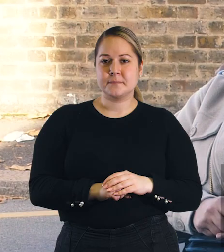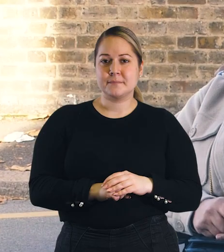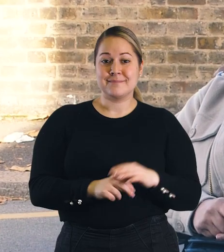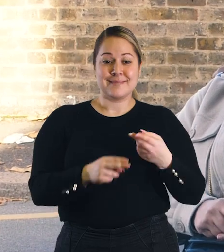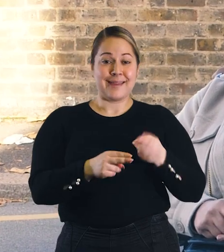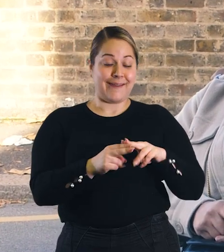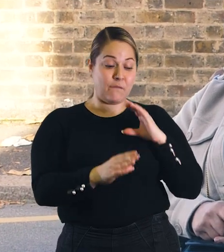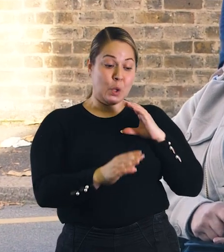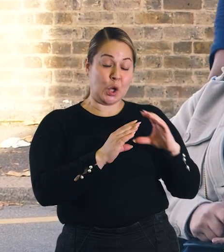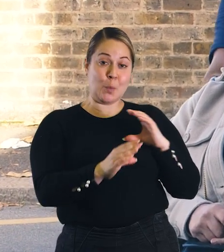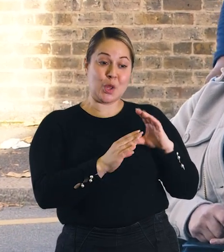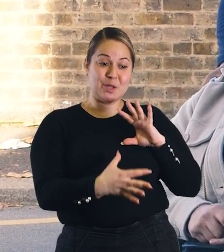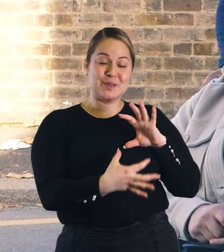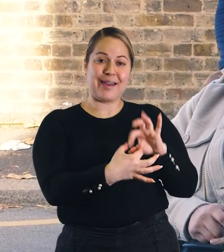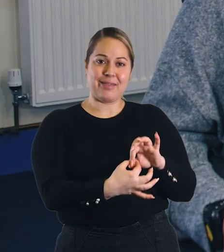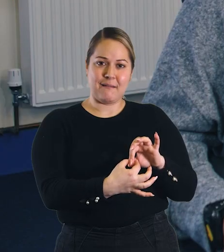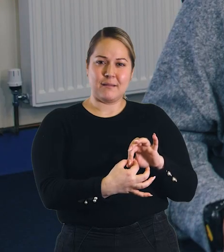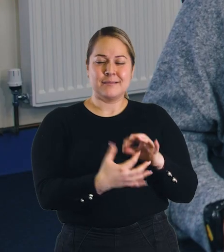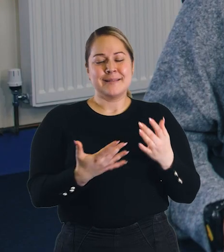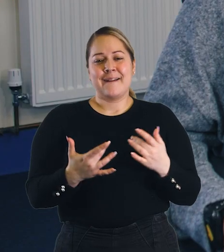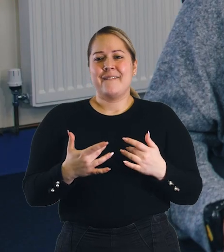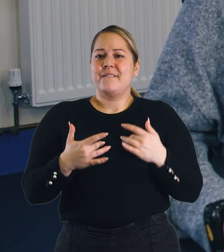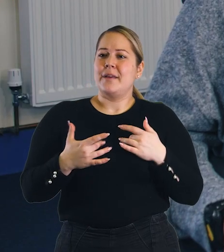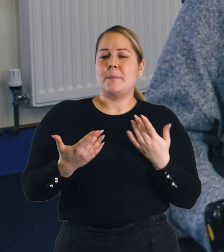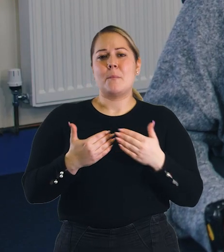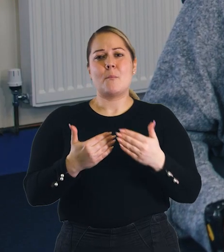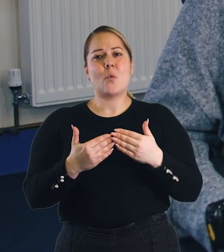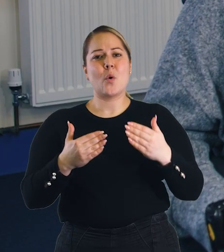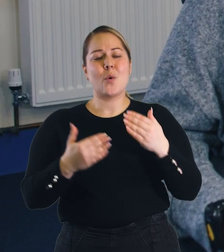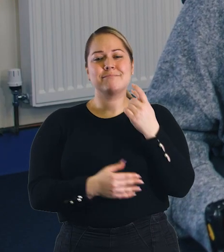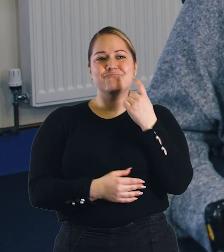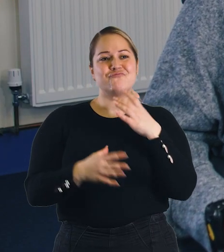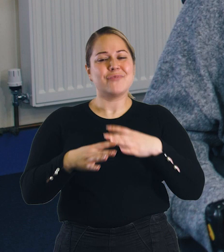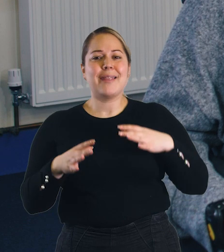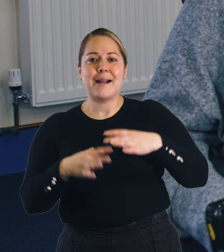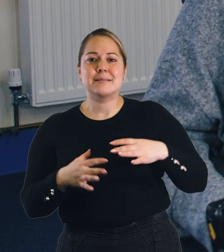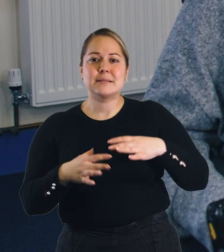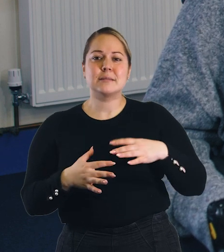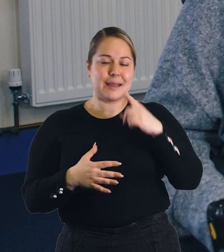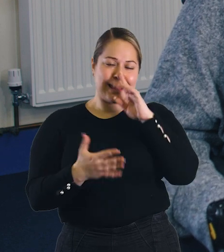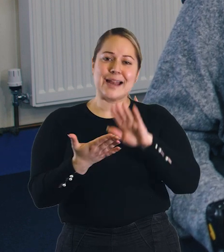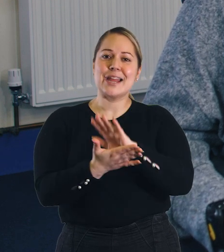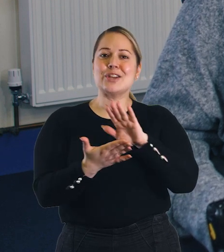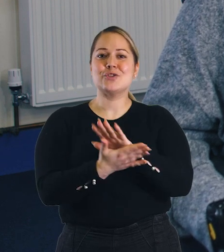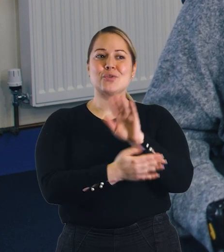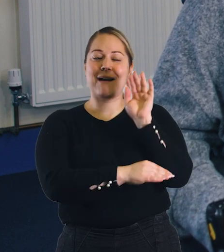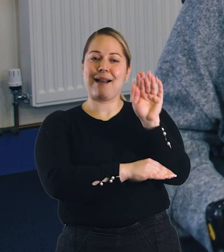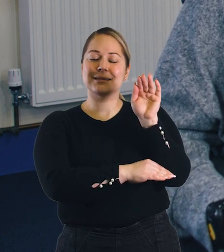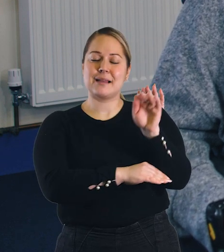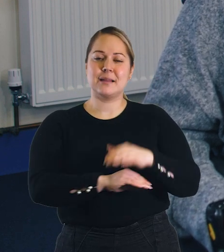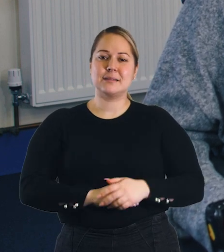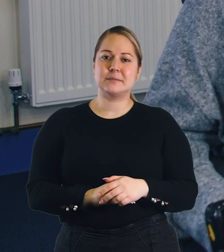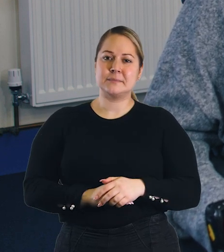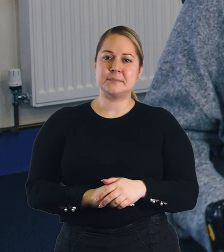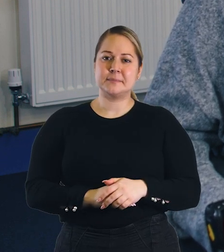things, but if you're communicating, I don't know, it just makes you feel more at ease and you can enjoy the experience